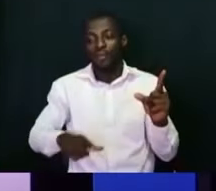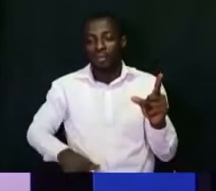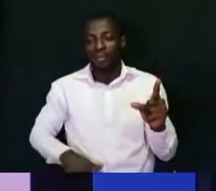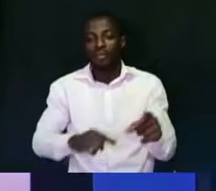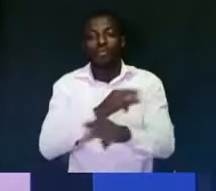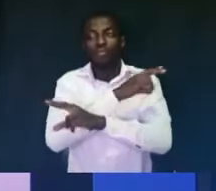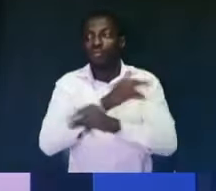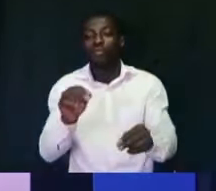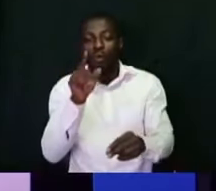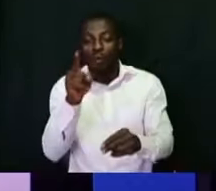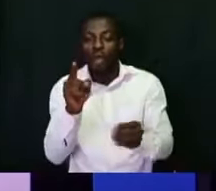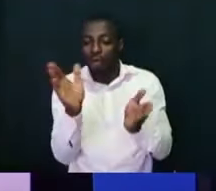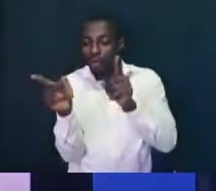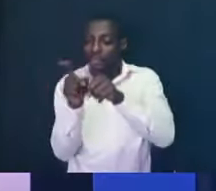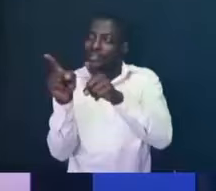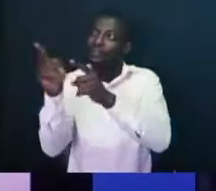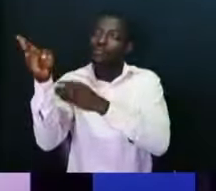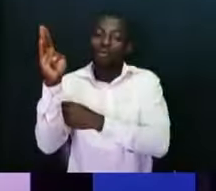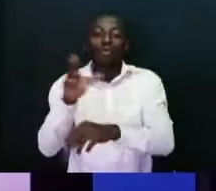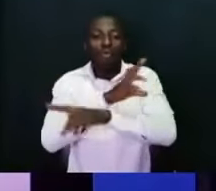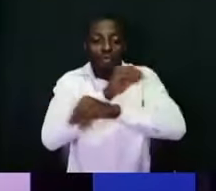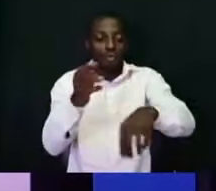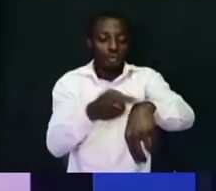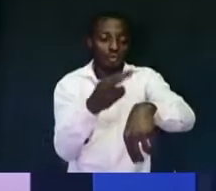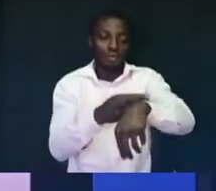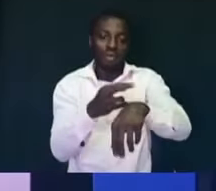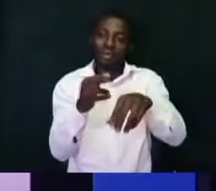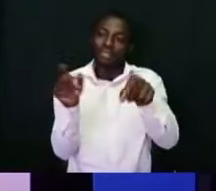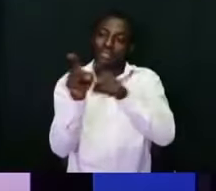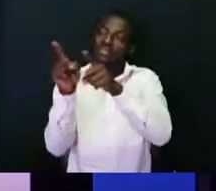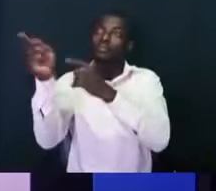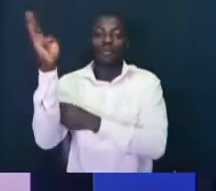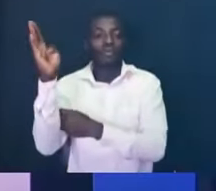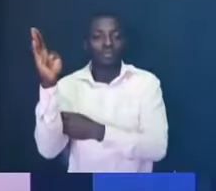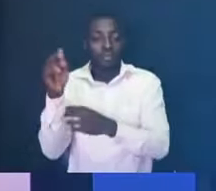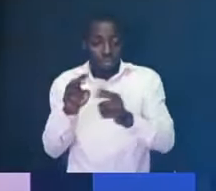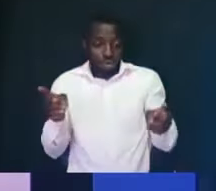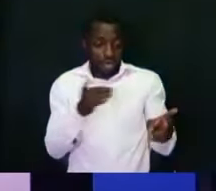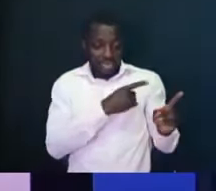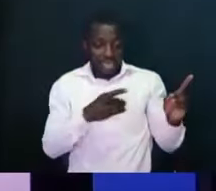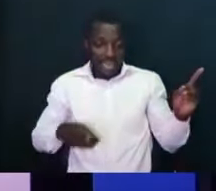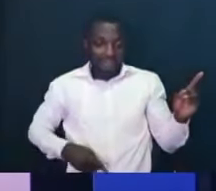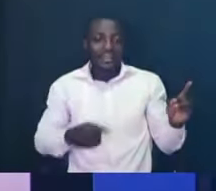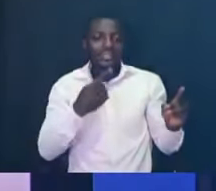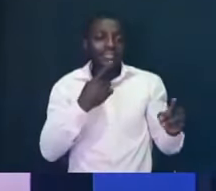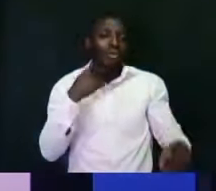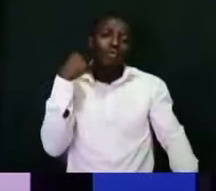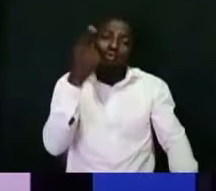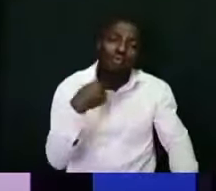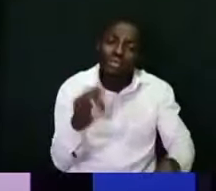you. There is no rock like our God. So David is saying that who is the